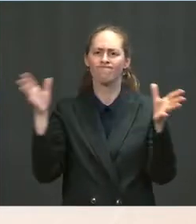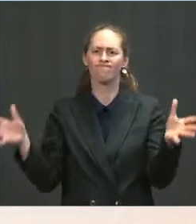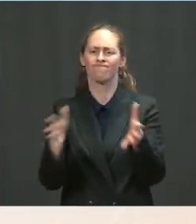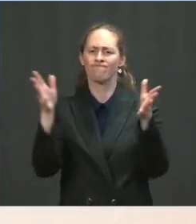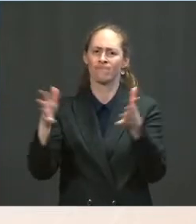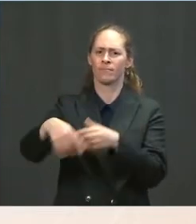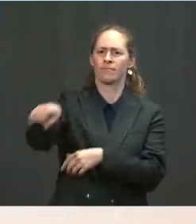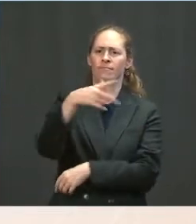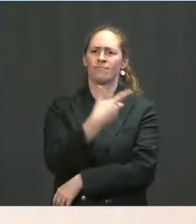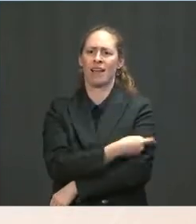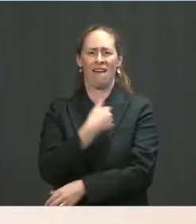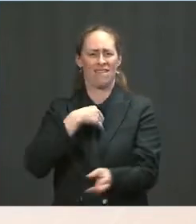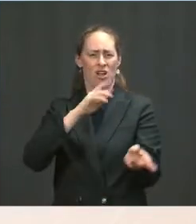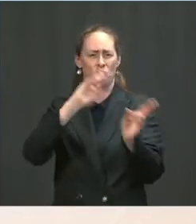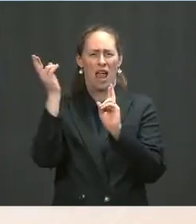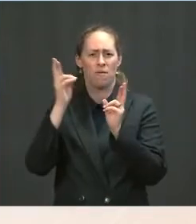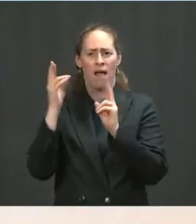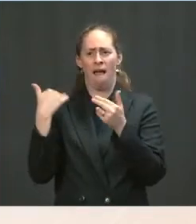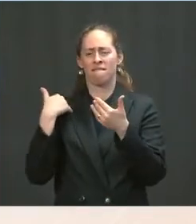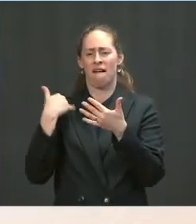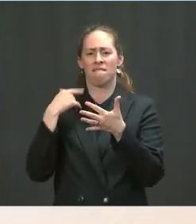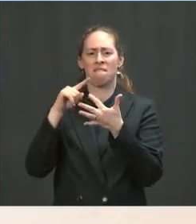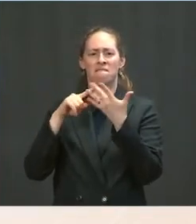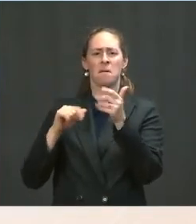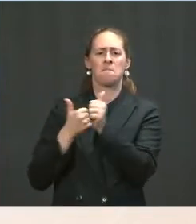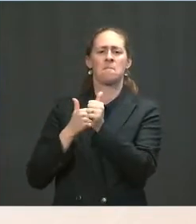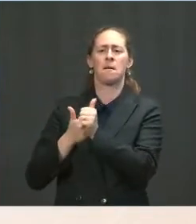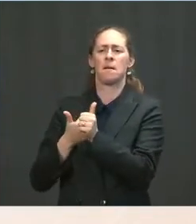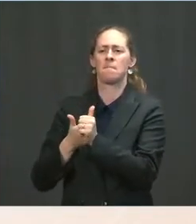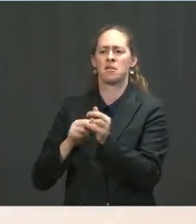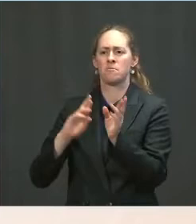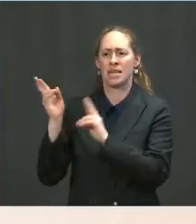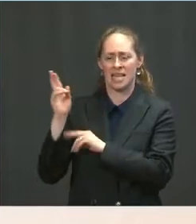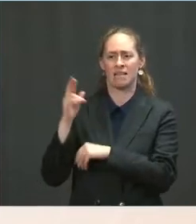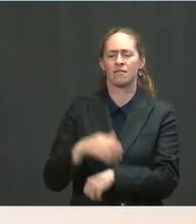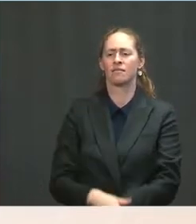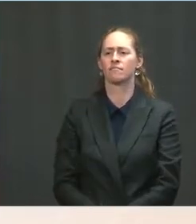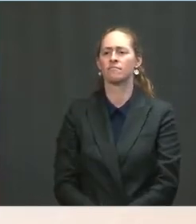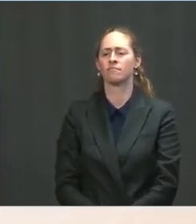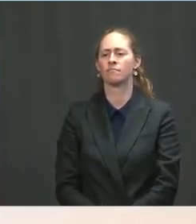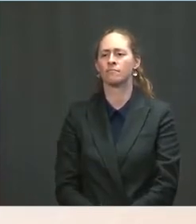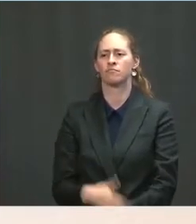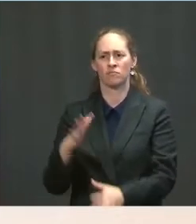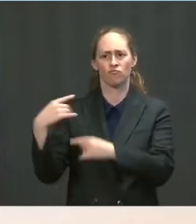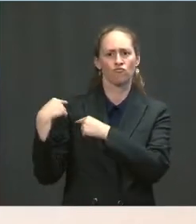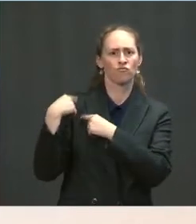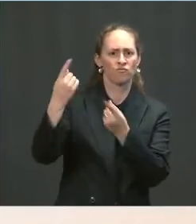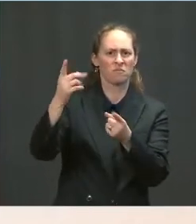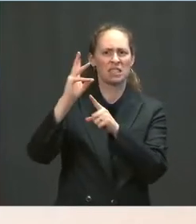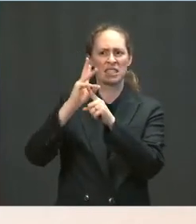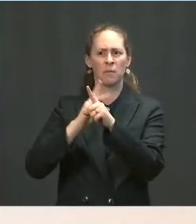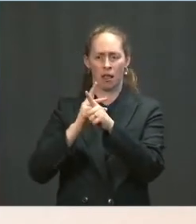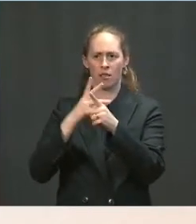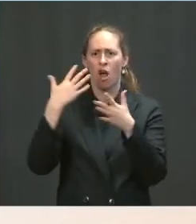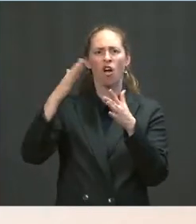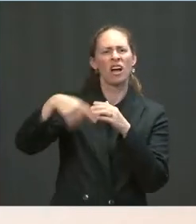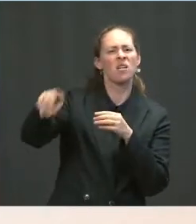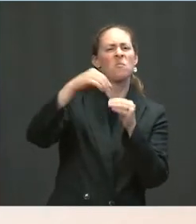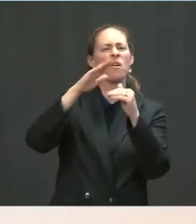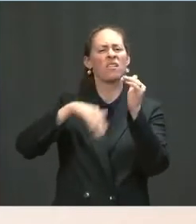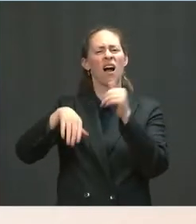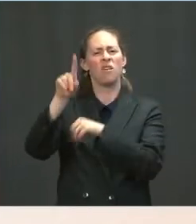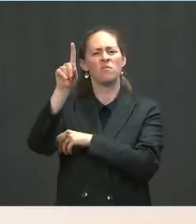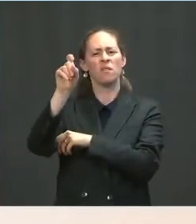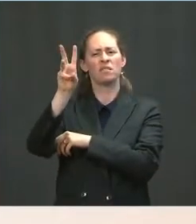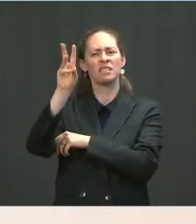resources to do that. That's what we've been able to do this past 6 months. We've been able to get more than 160 million people fully